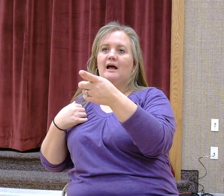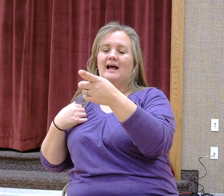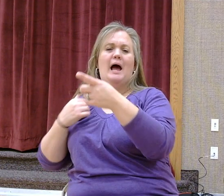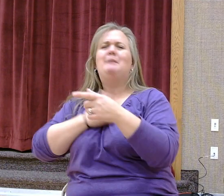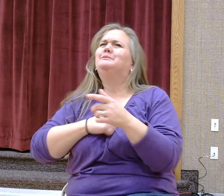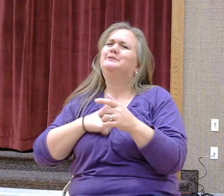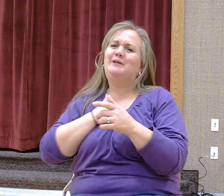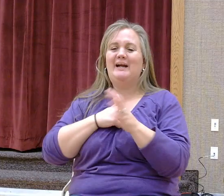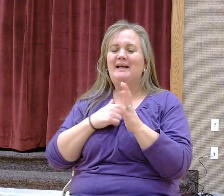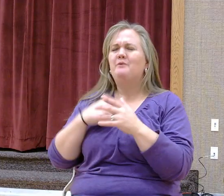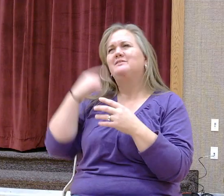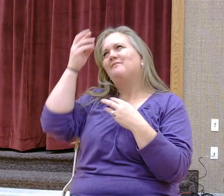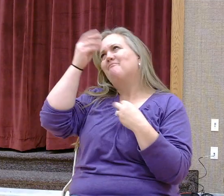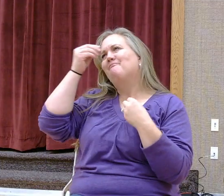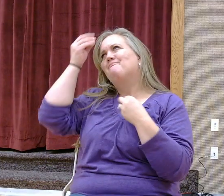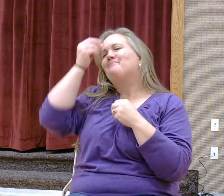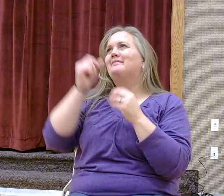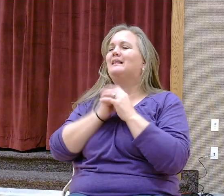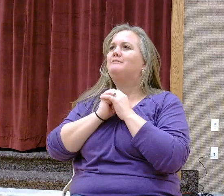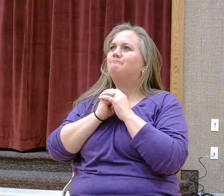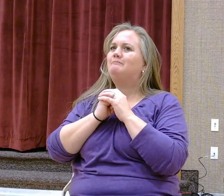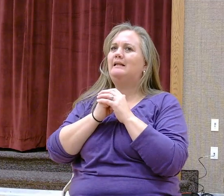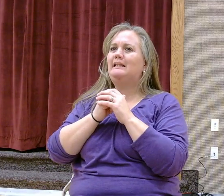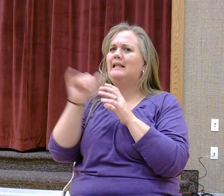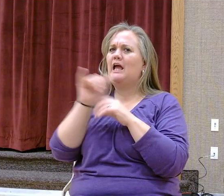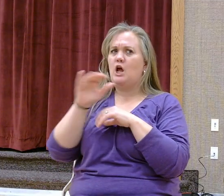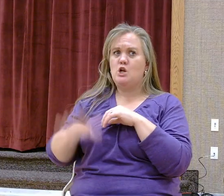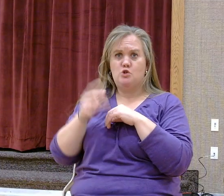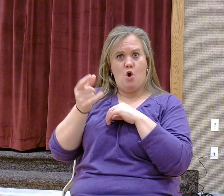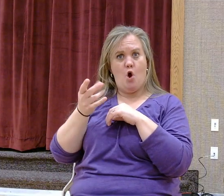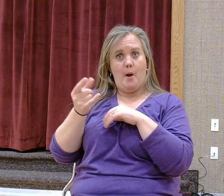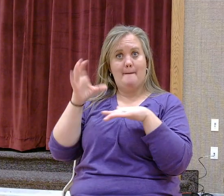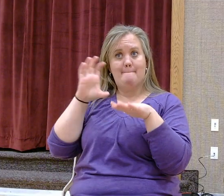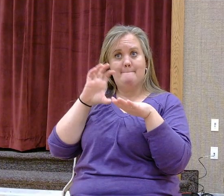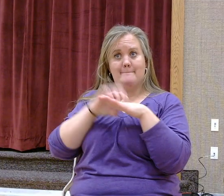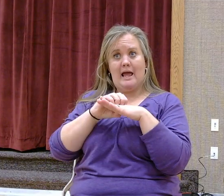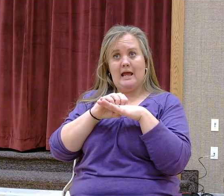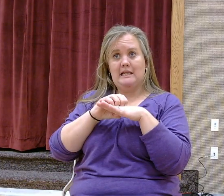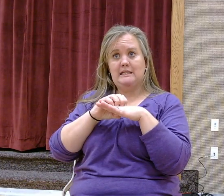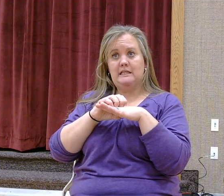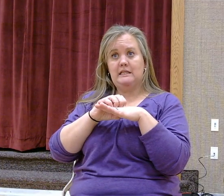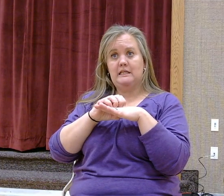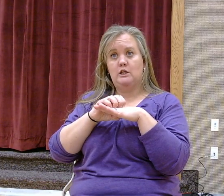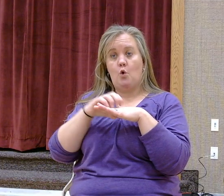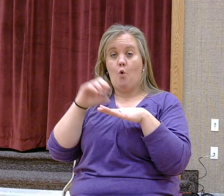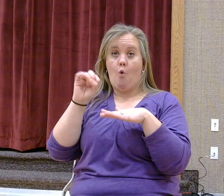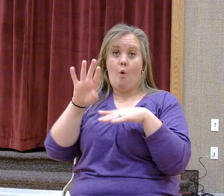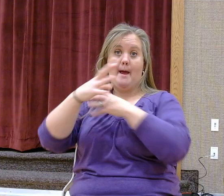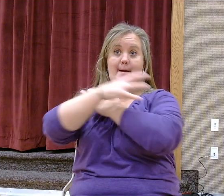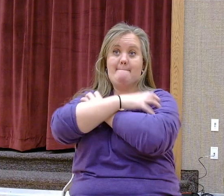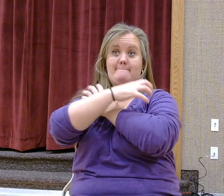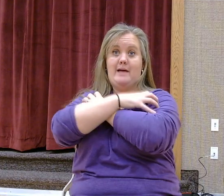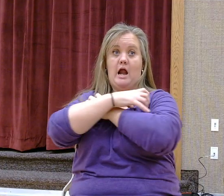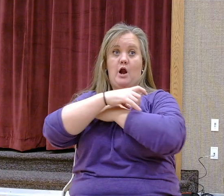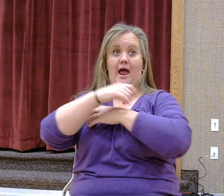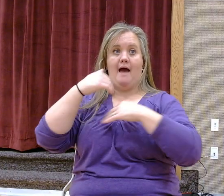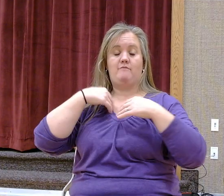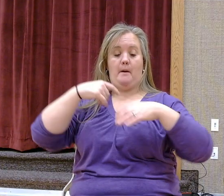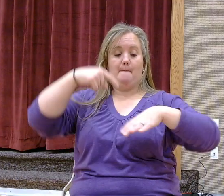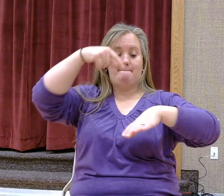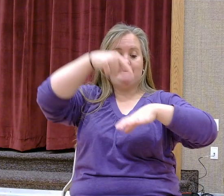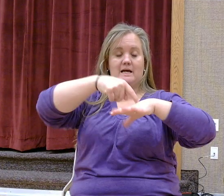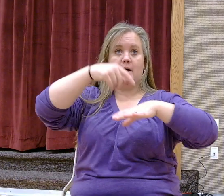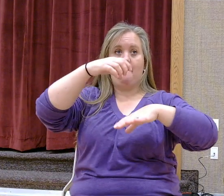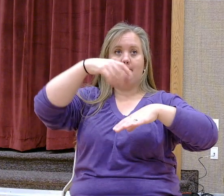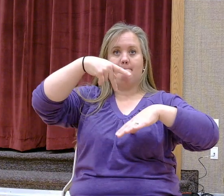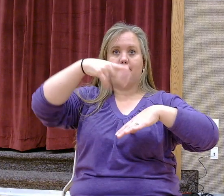I'm sorry, I was just now thinking, so like a dog bite where it's or even a bear bite where it's a puncture, you treat that like a